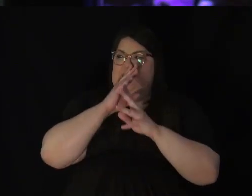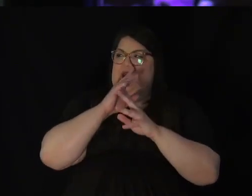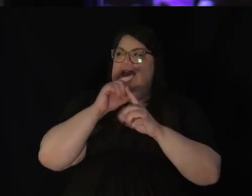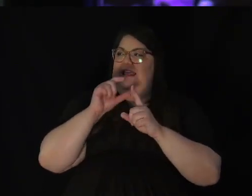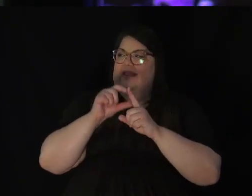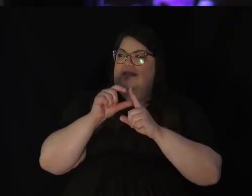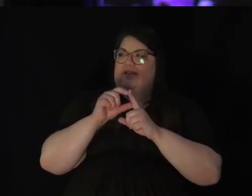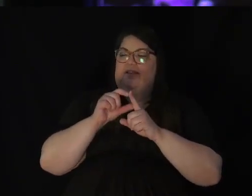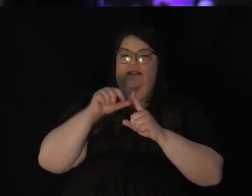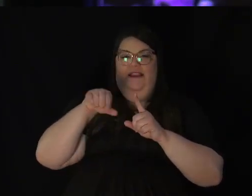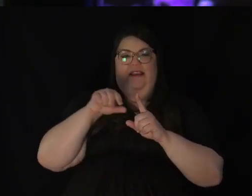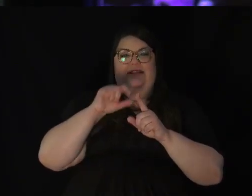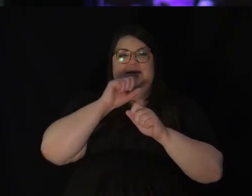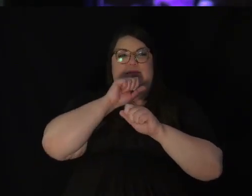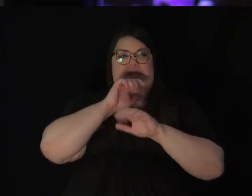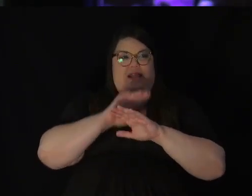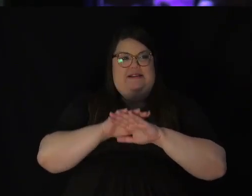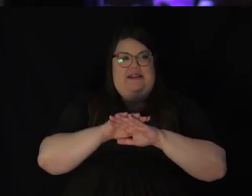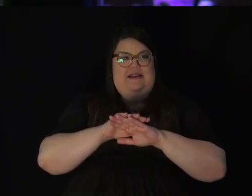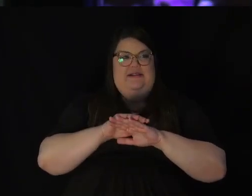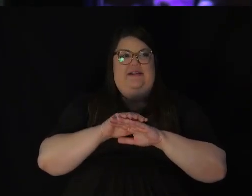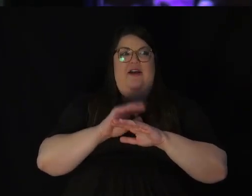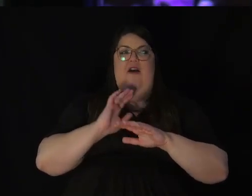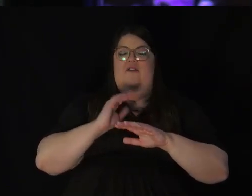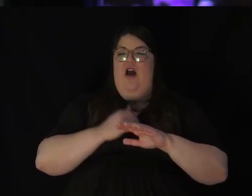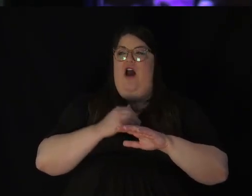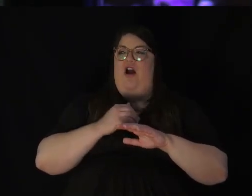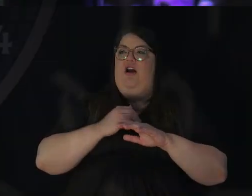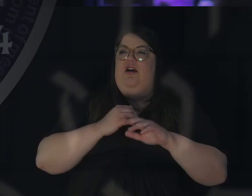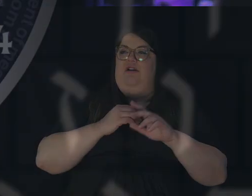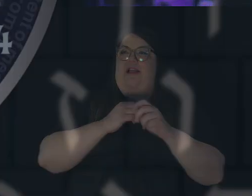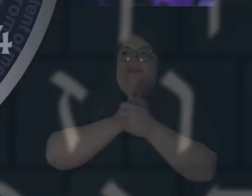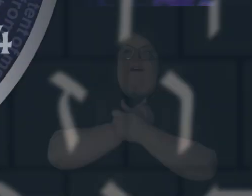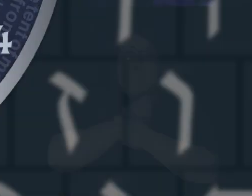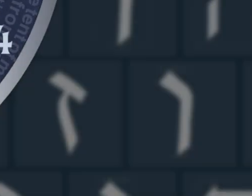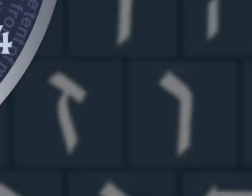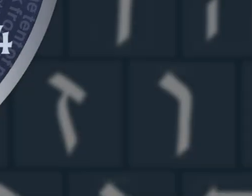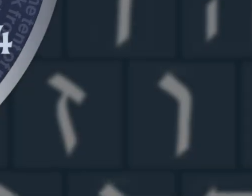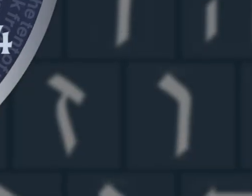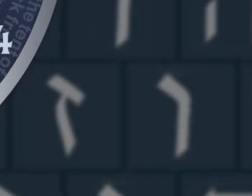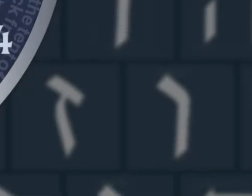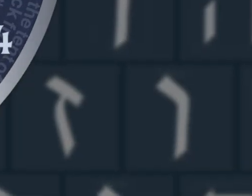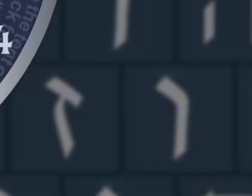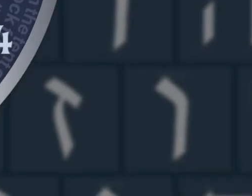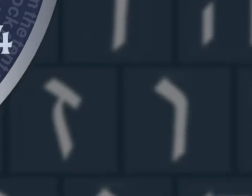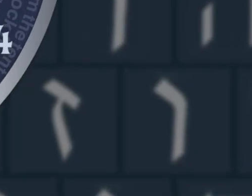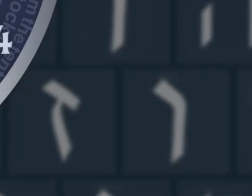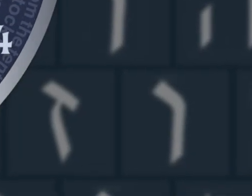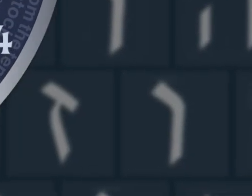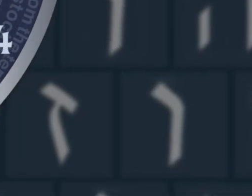these blessings over our loved ones as well.